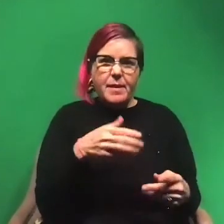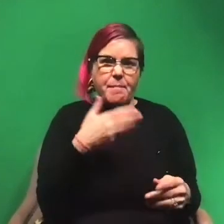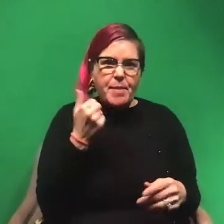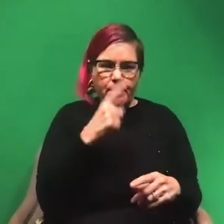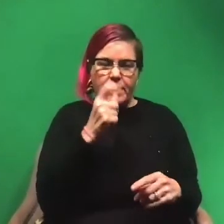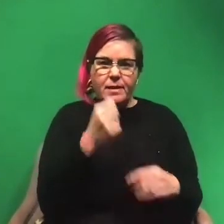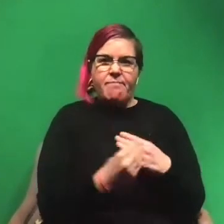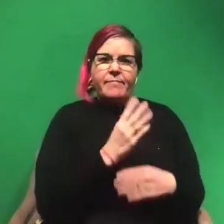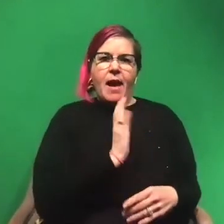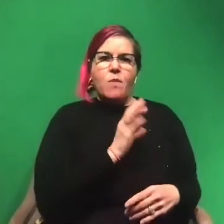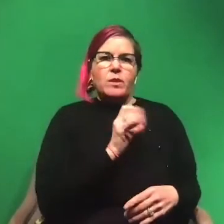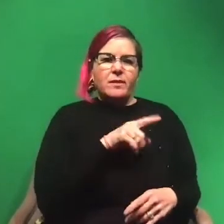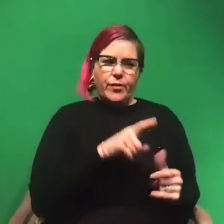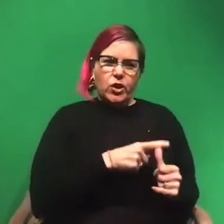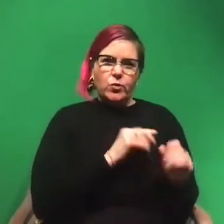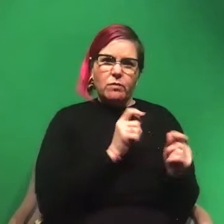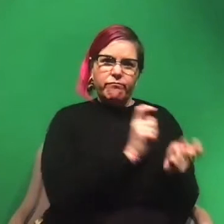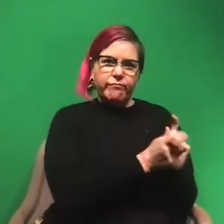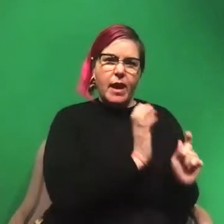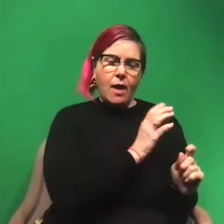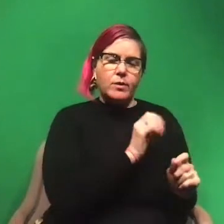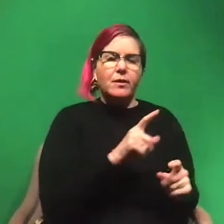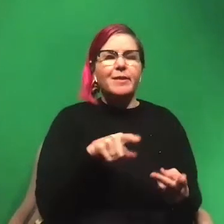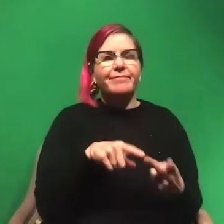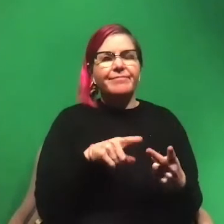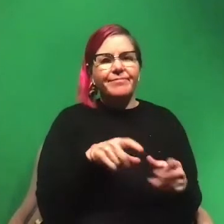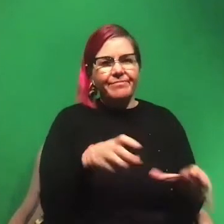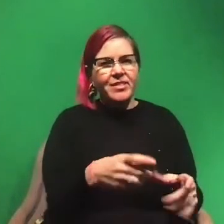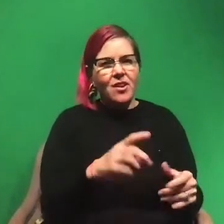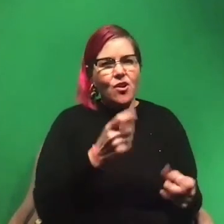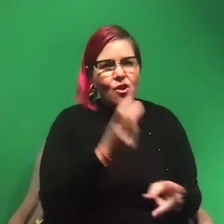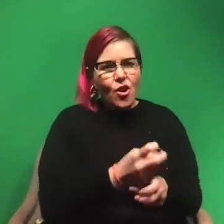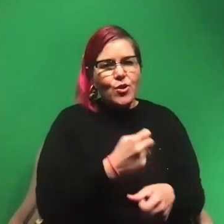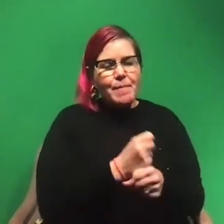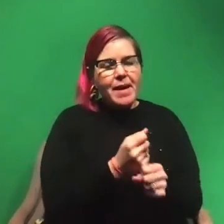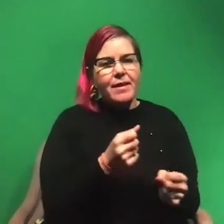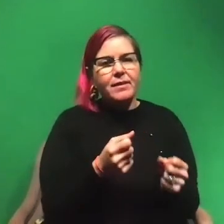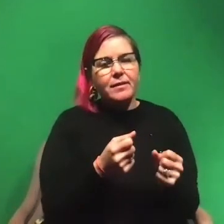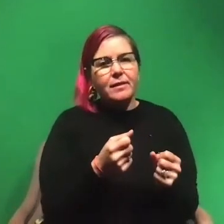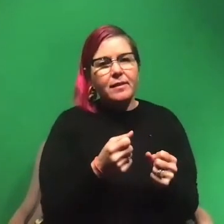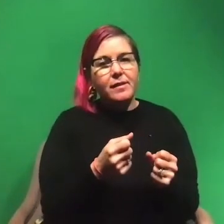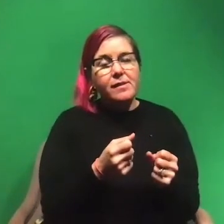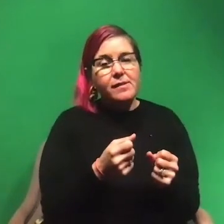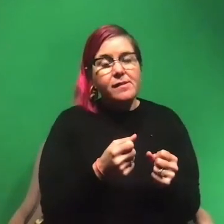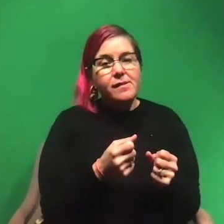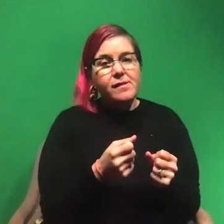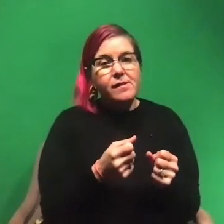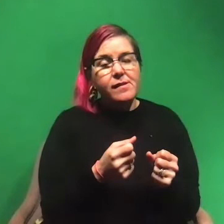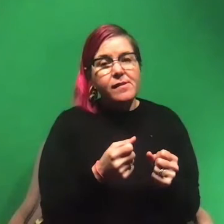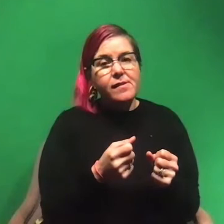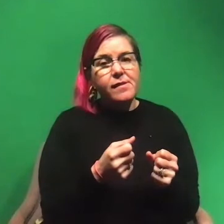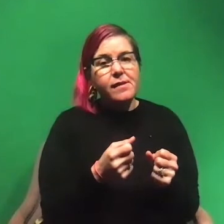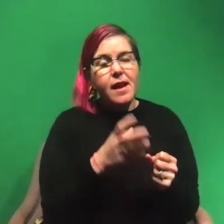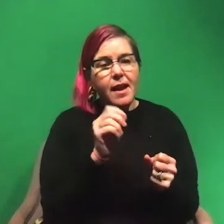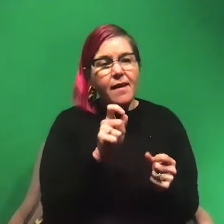cells. Those are, of course, trickier to make, and it comes at a price that those are going to be or have to be specific